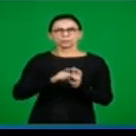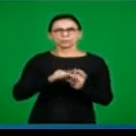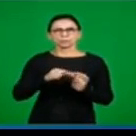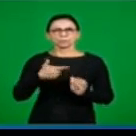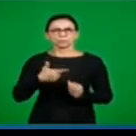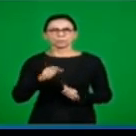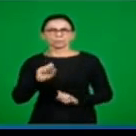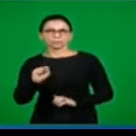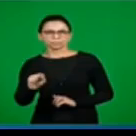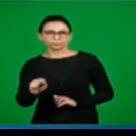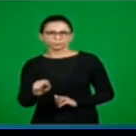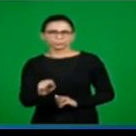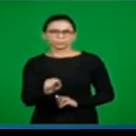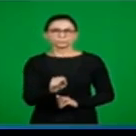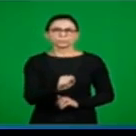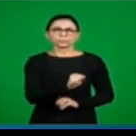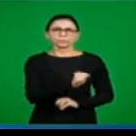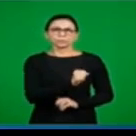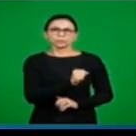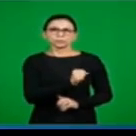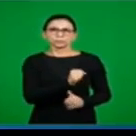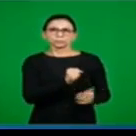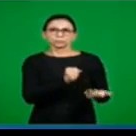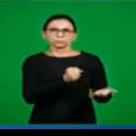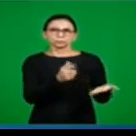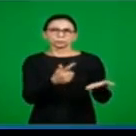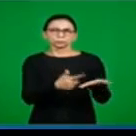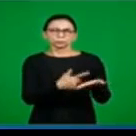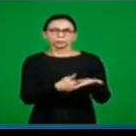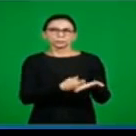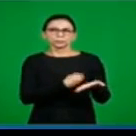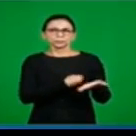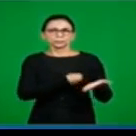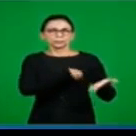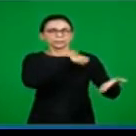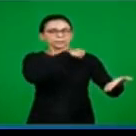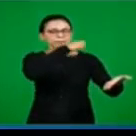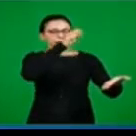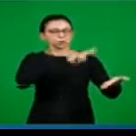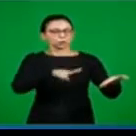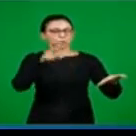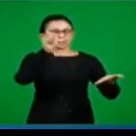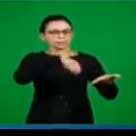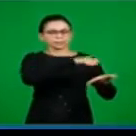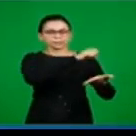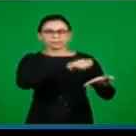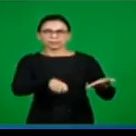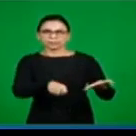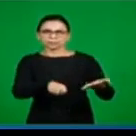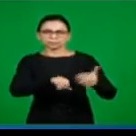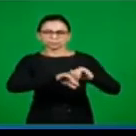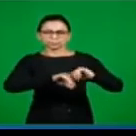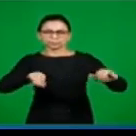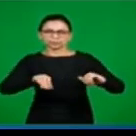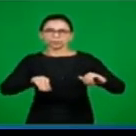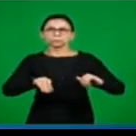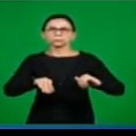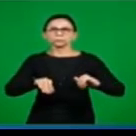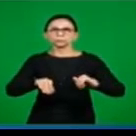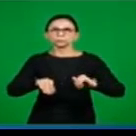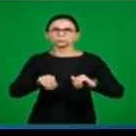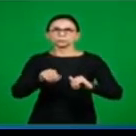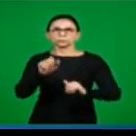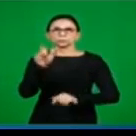Psalm 9:21. Let them be brought out of the book of the living and not be written with the righteous.